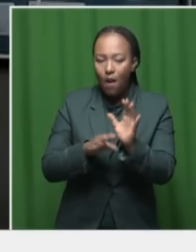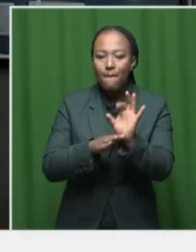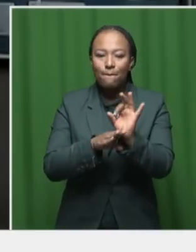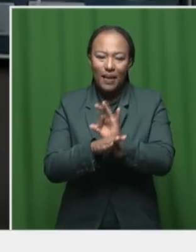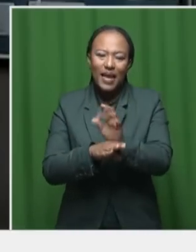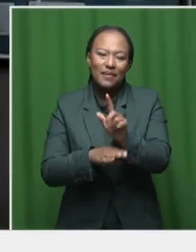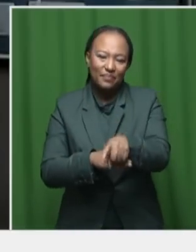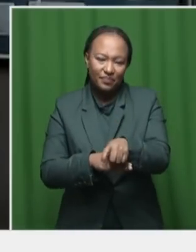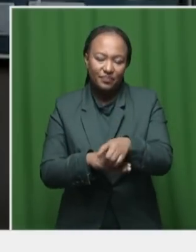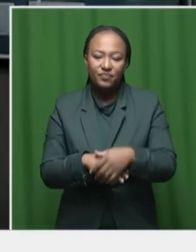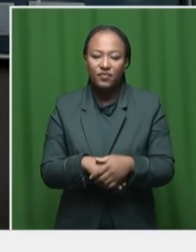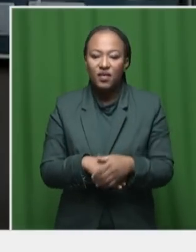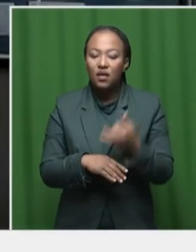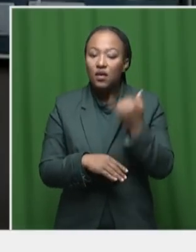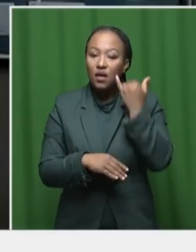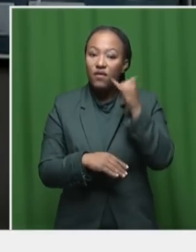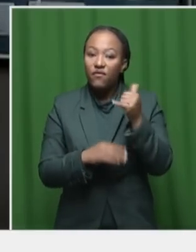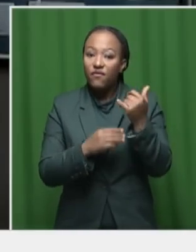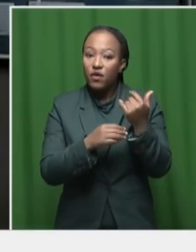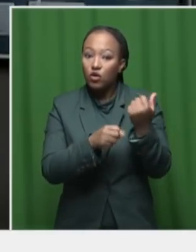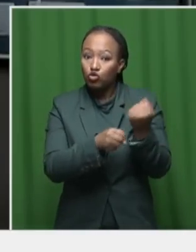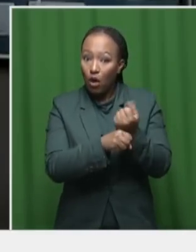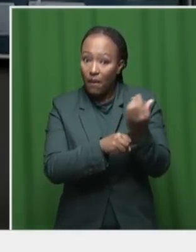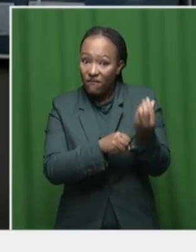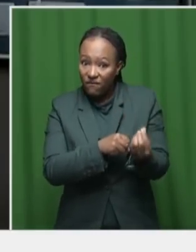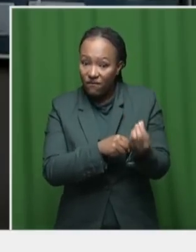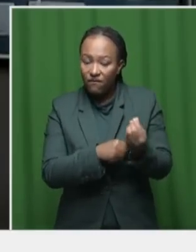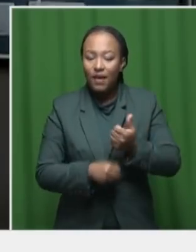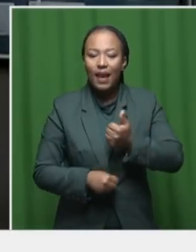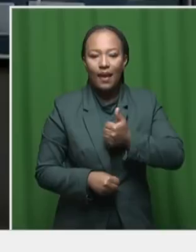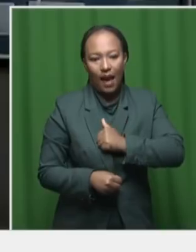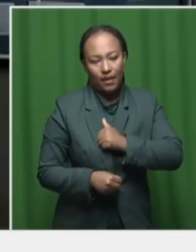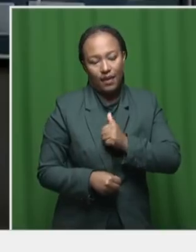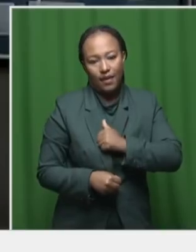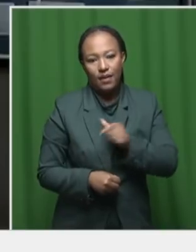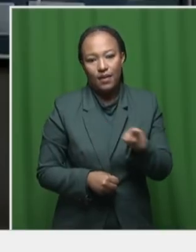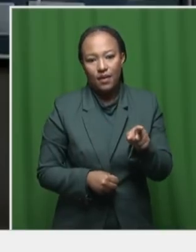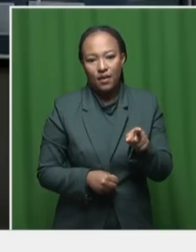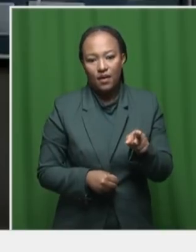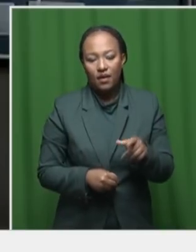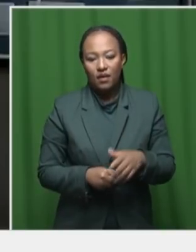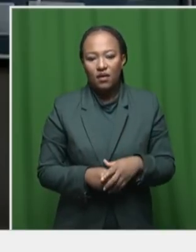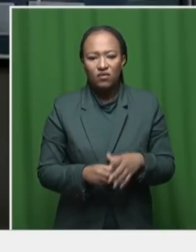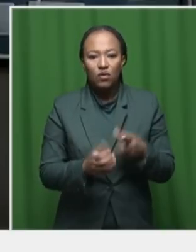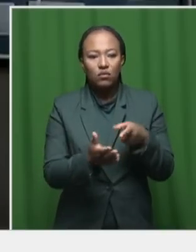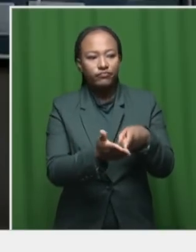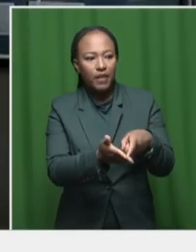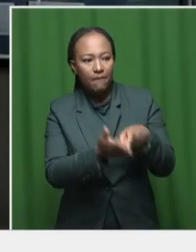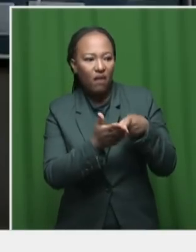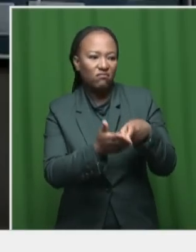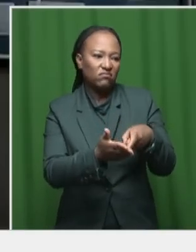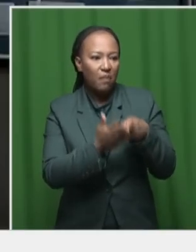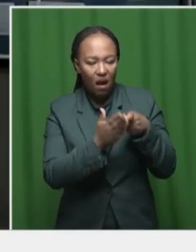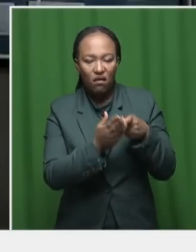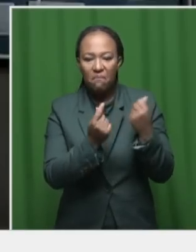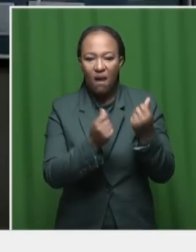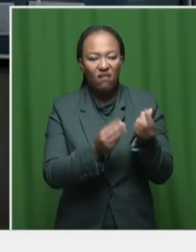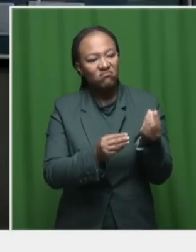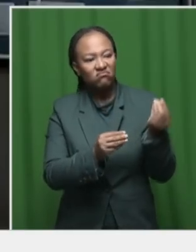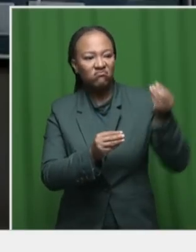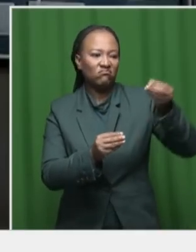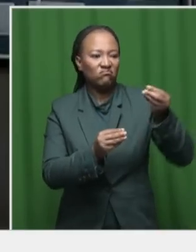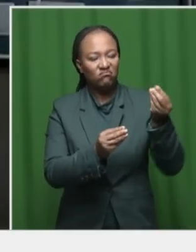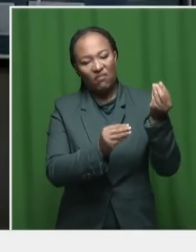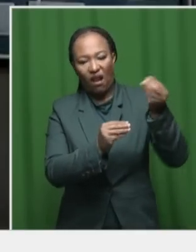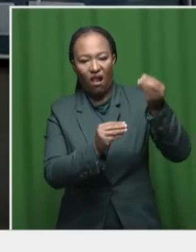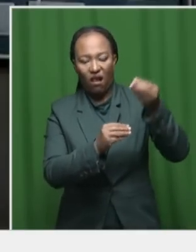Also, if you have a job, consider yourself very, very lucky. Don't demand above productivity wage increases